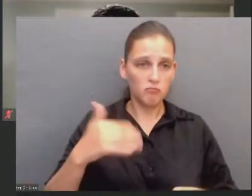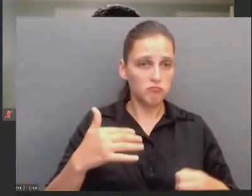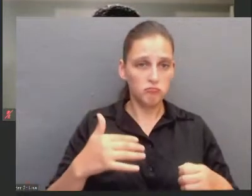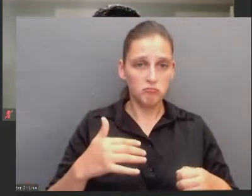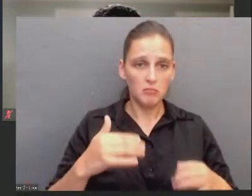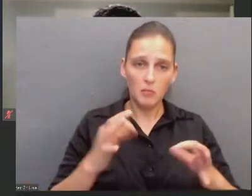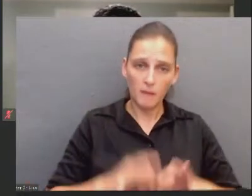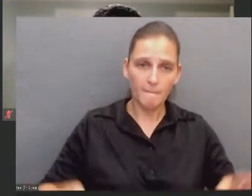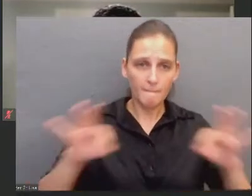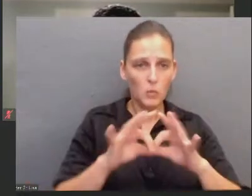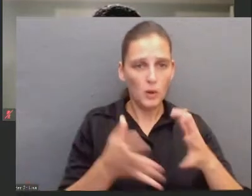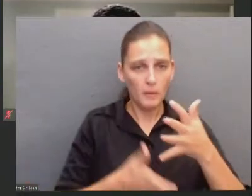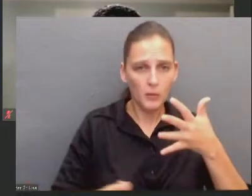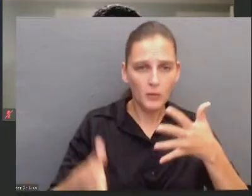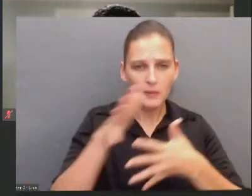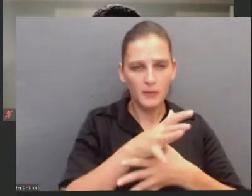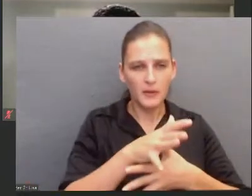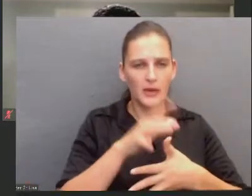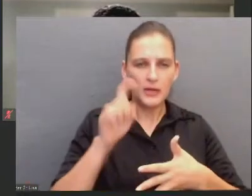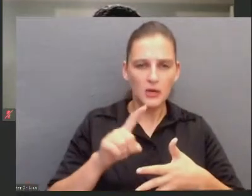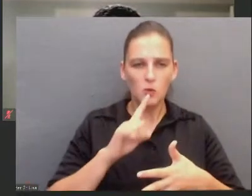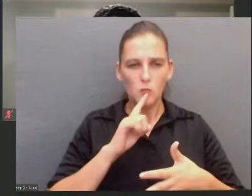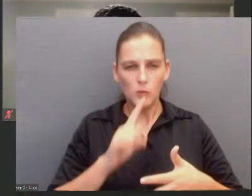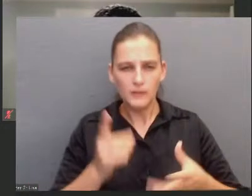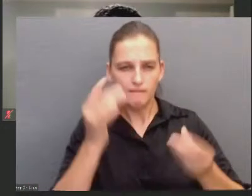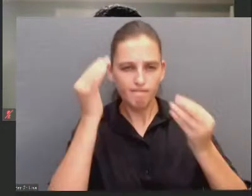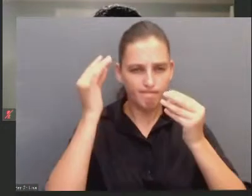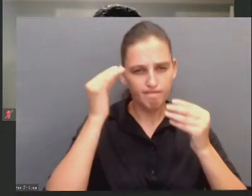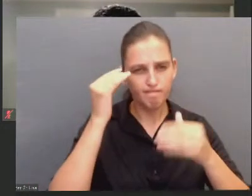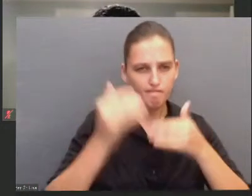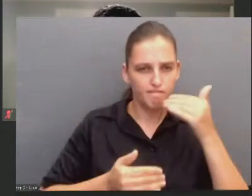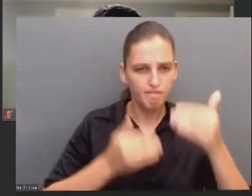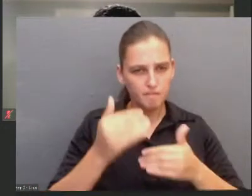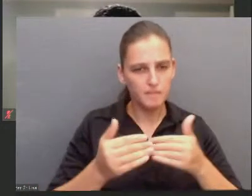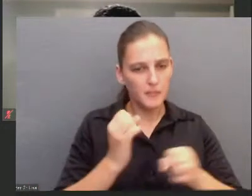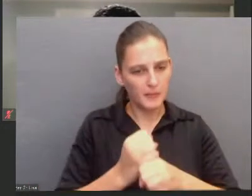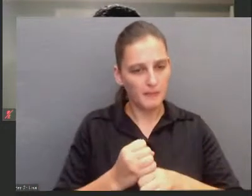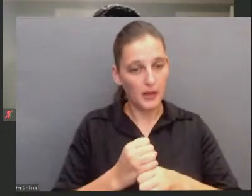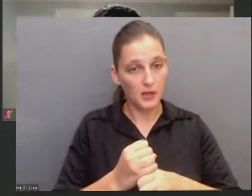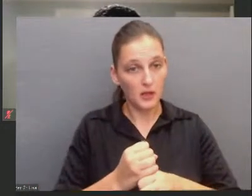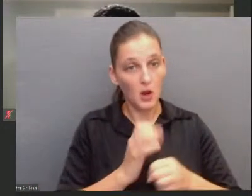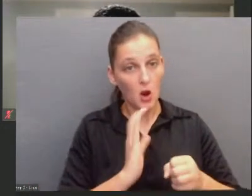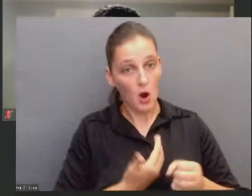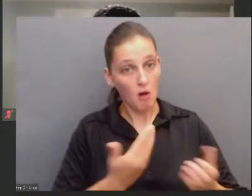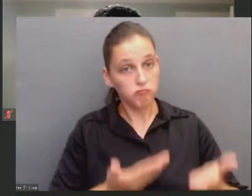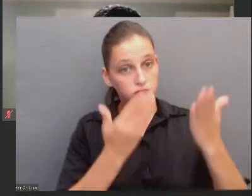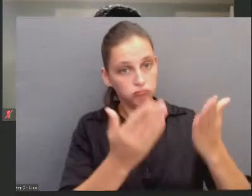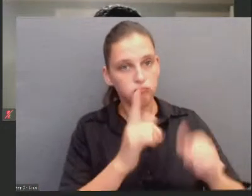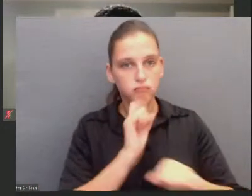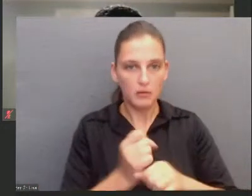concerted, innovative, thoughtful process to make it happen. Thank you, Andy.